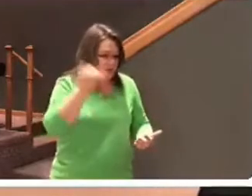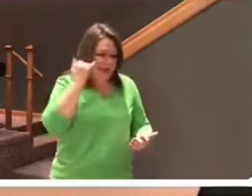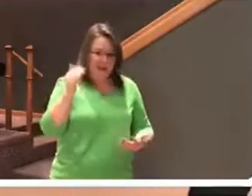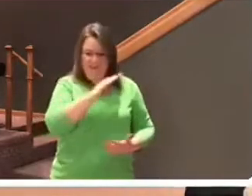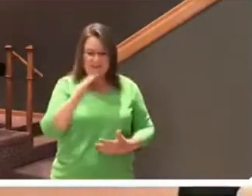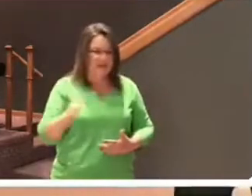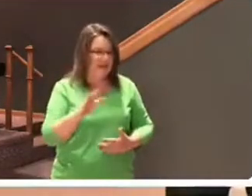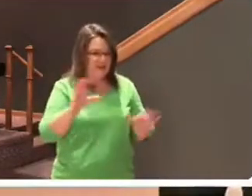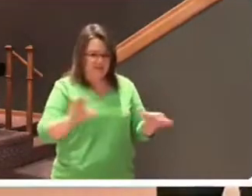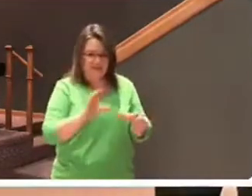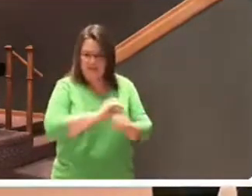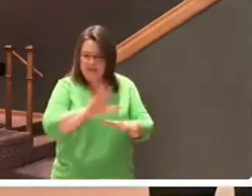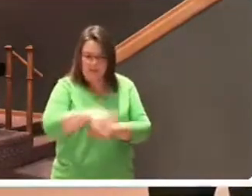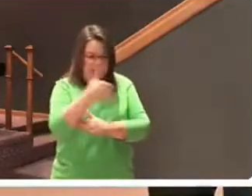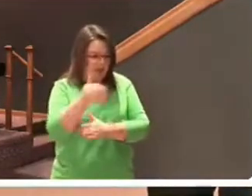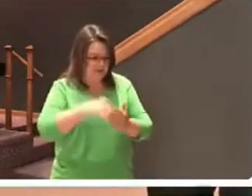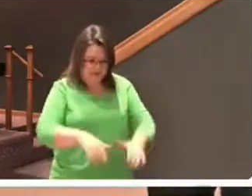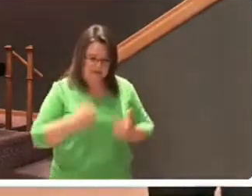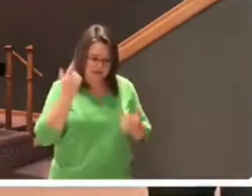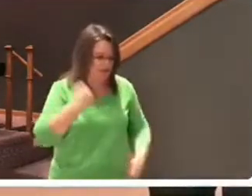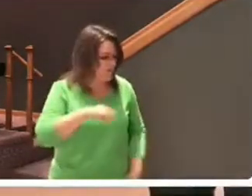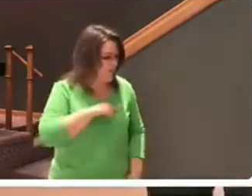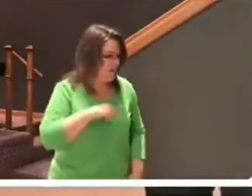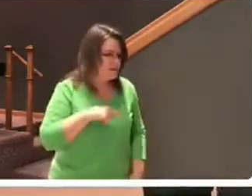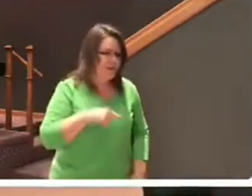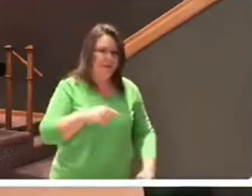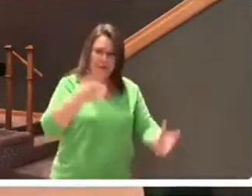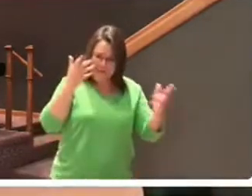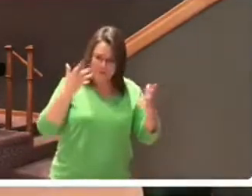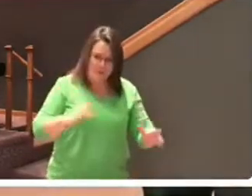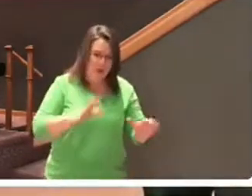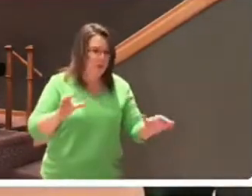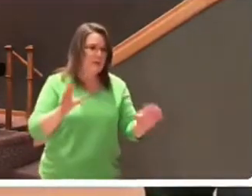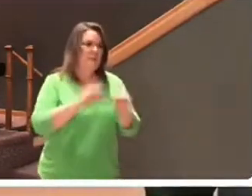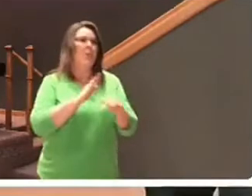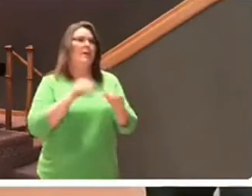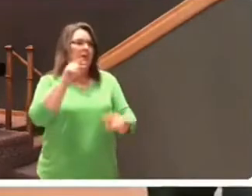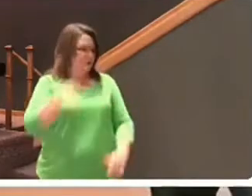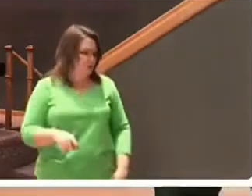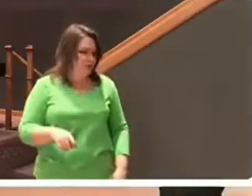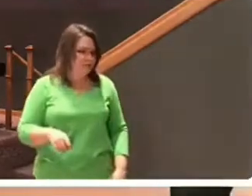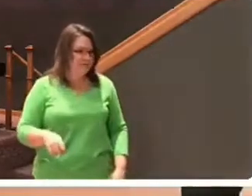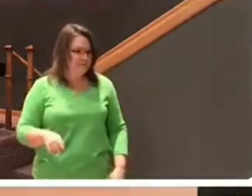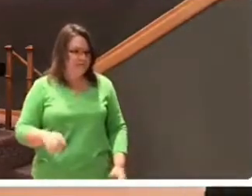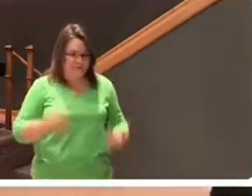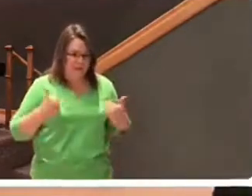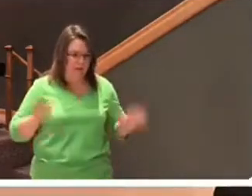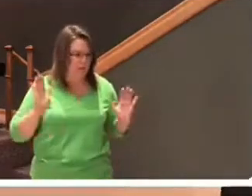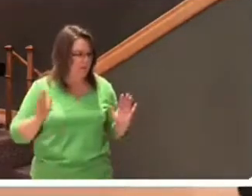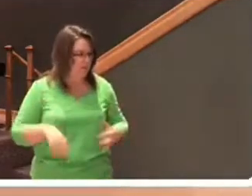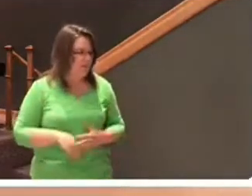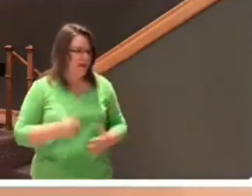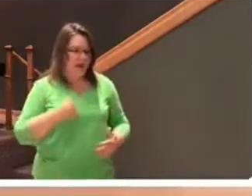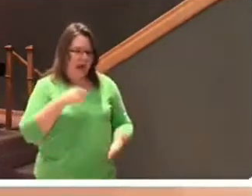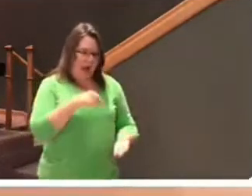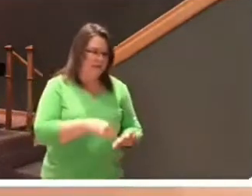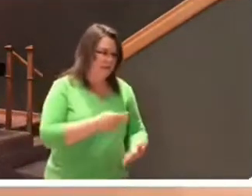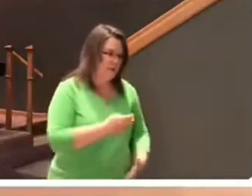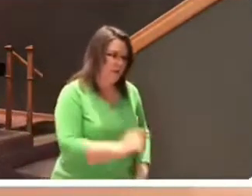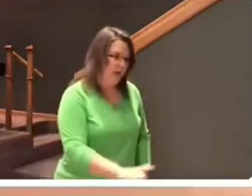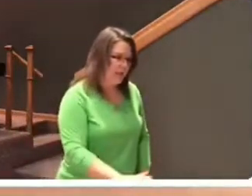did another thing for us in this life, He's already done way more than He should have. I deserved